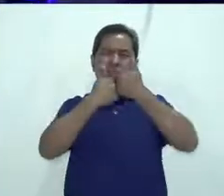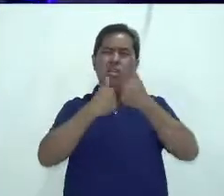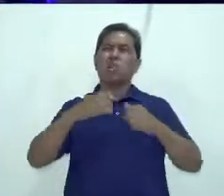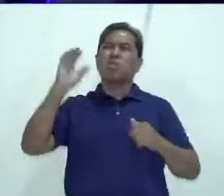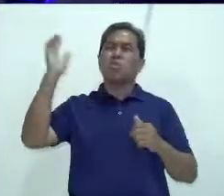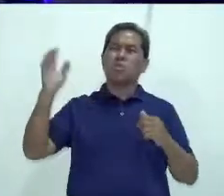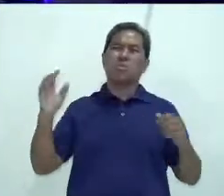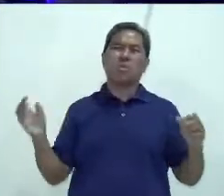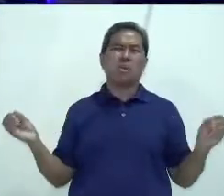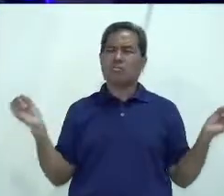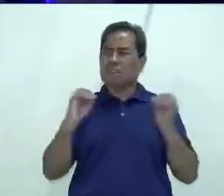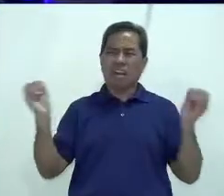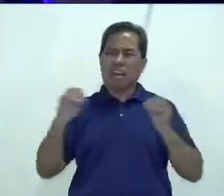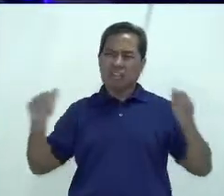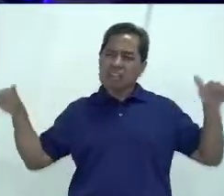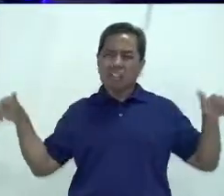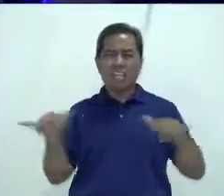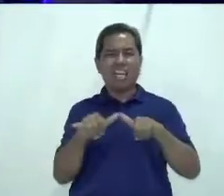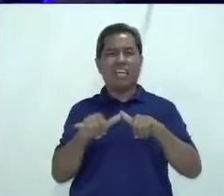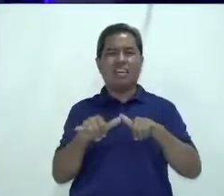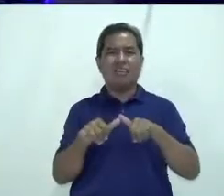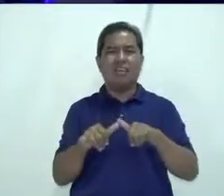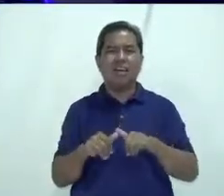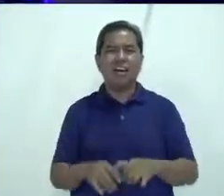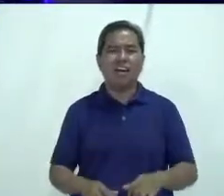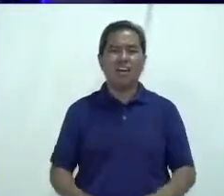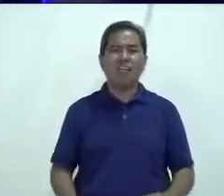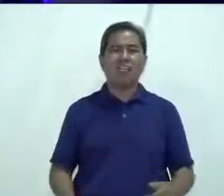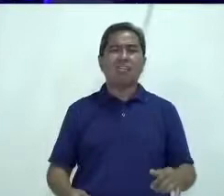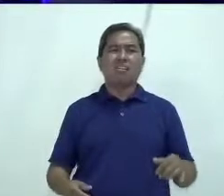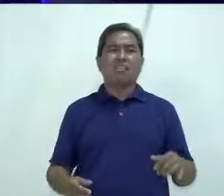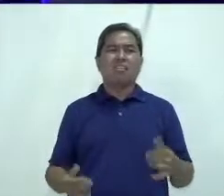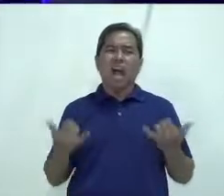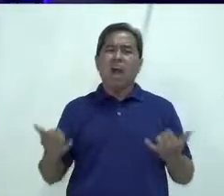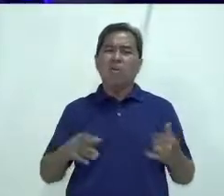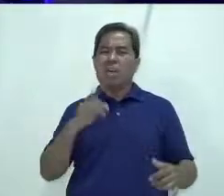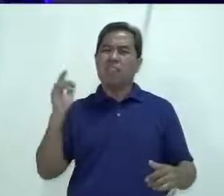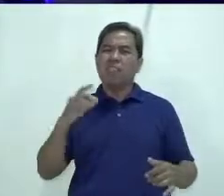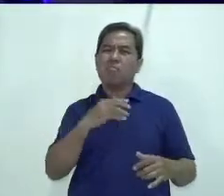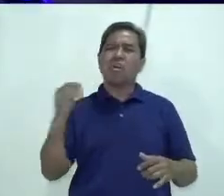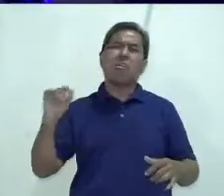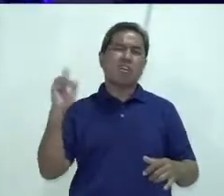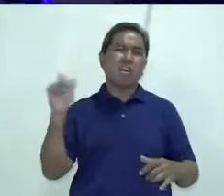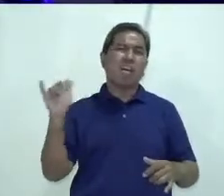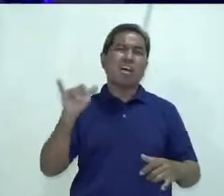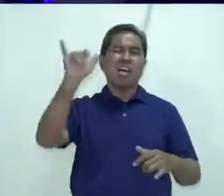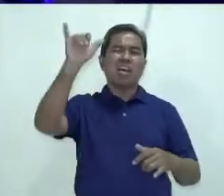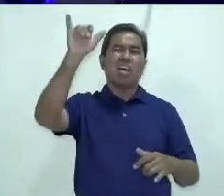You have no rival. Yes, Lord. Now and forever.